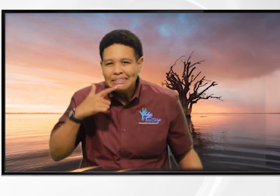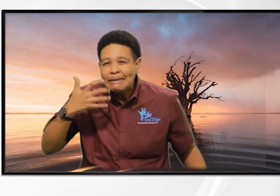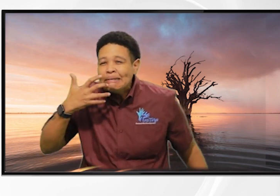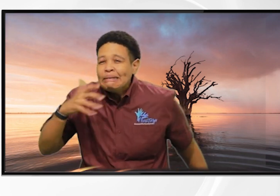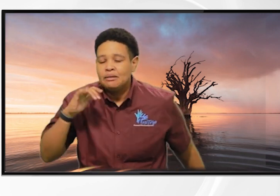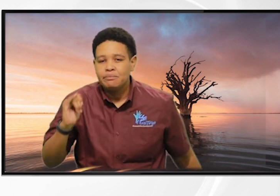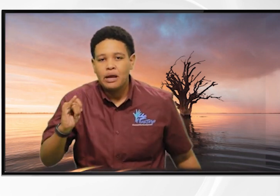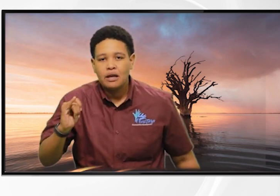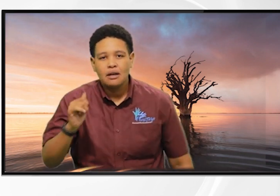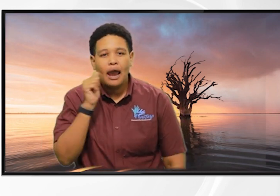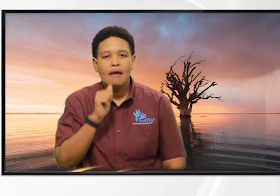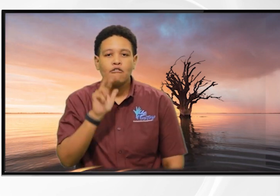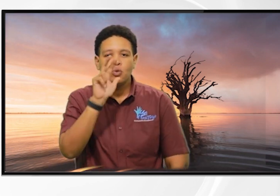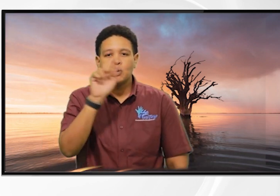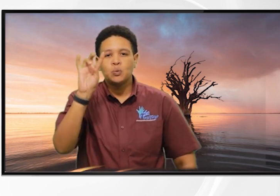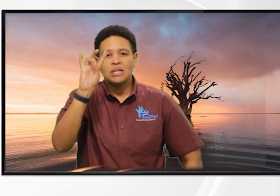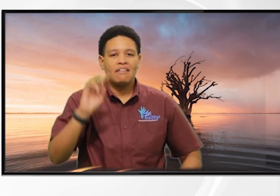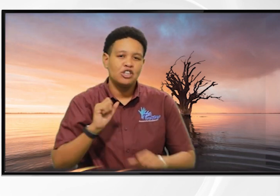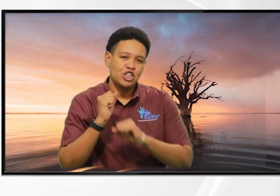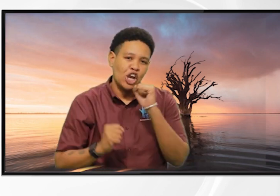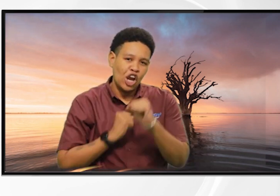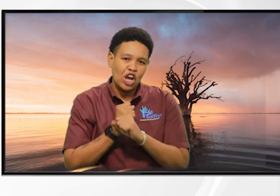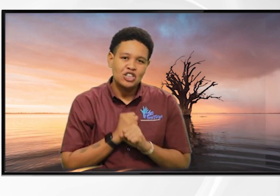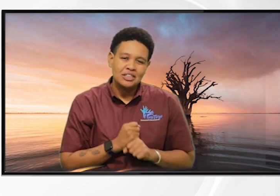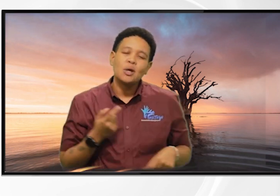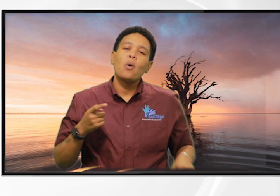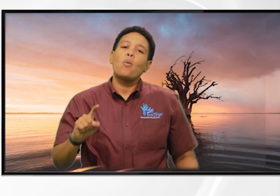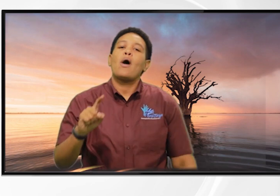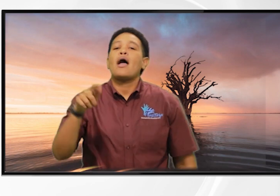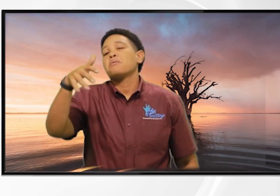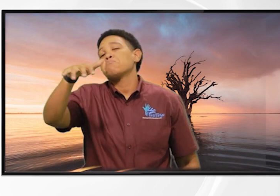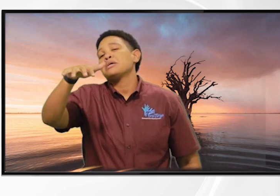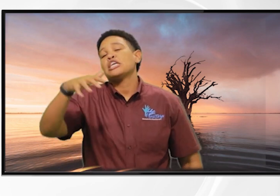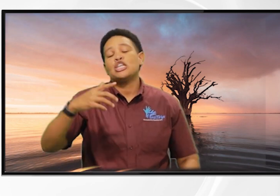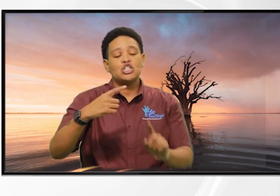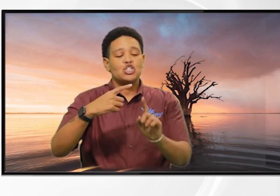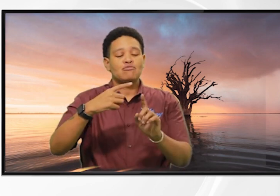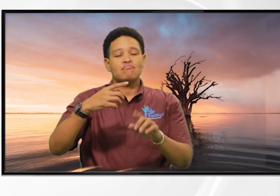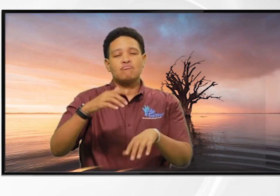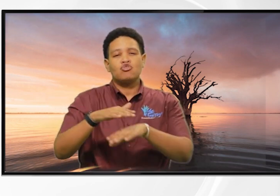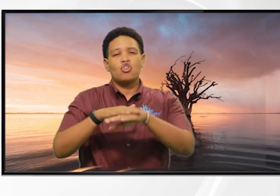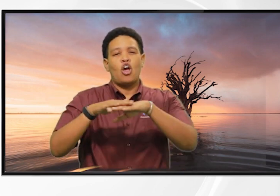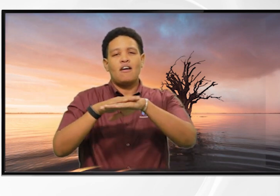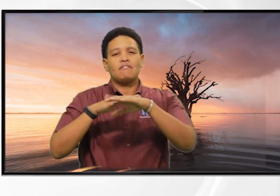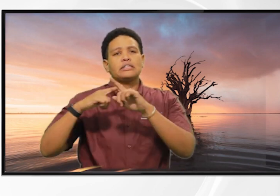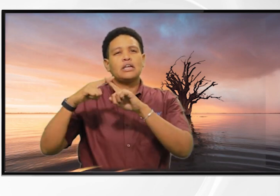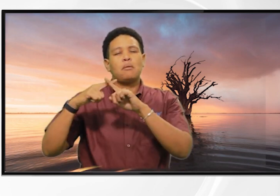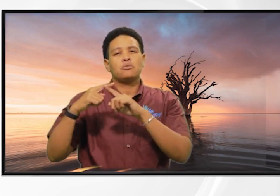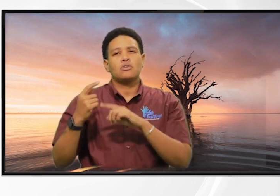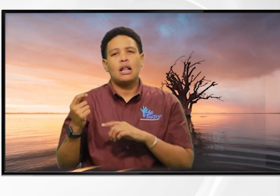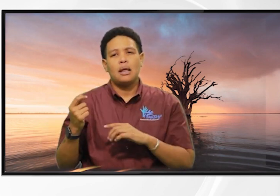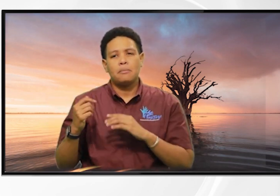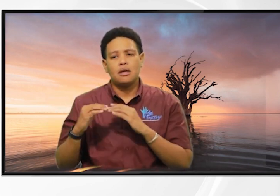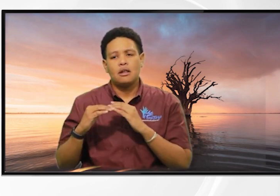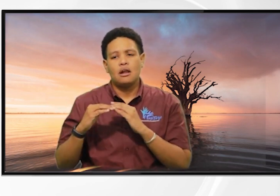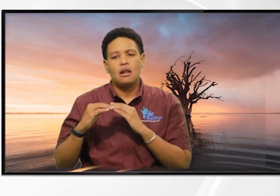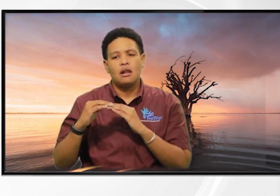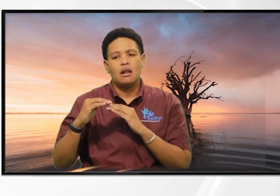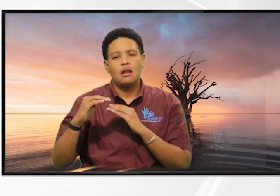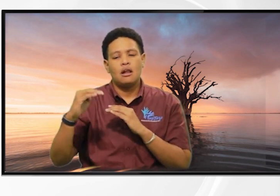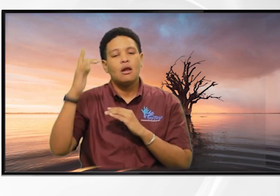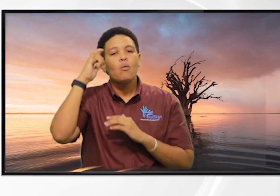to 7 years, while mean surface temperatures have been steadily rising because of global